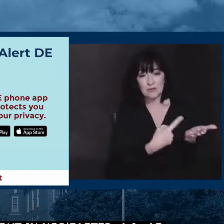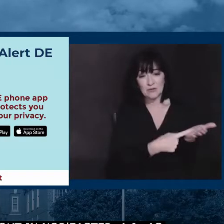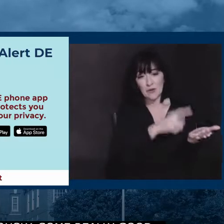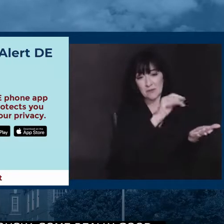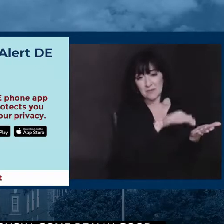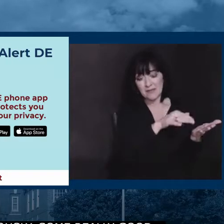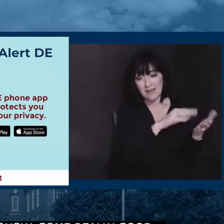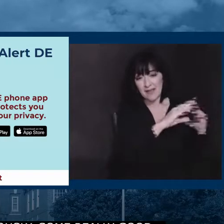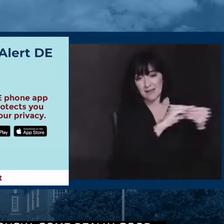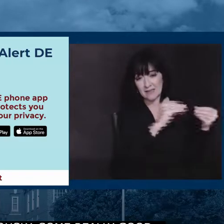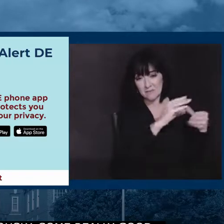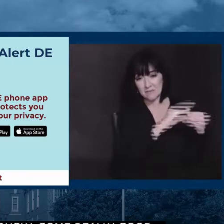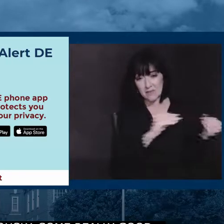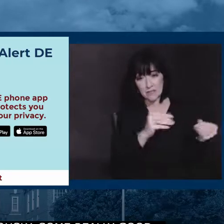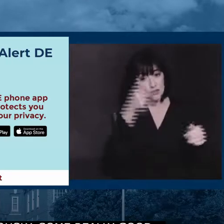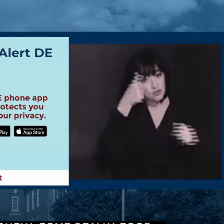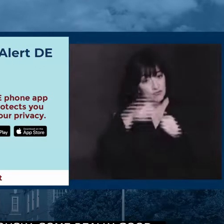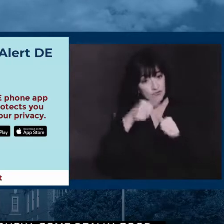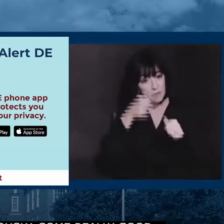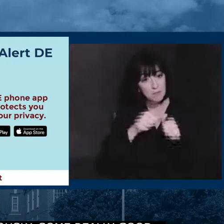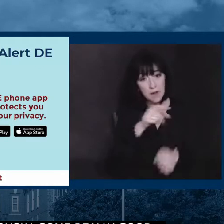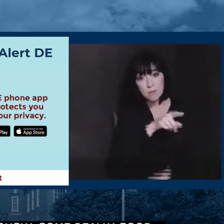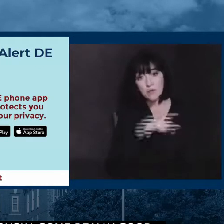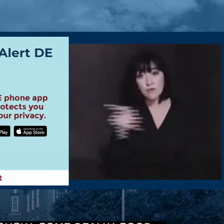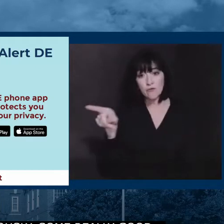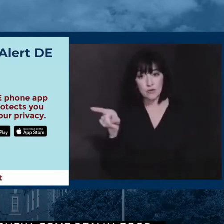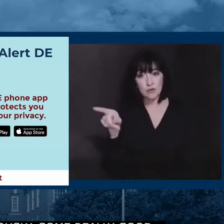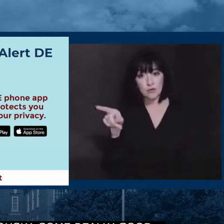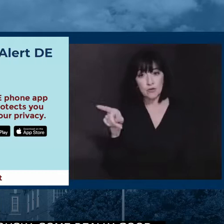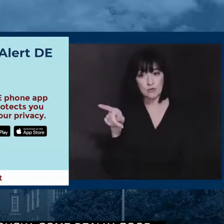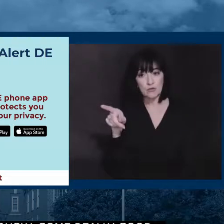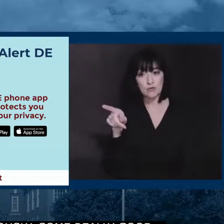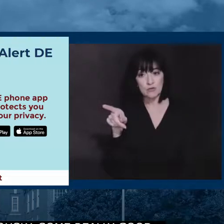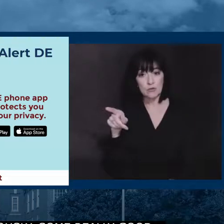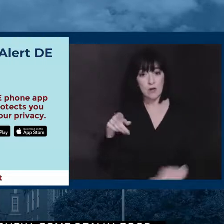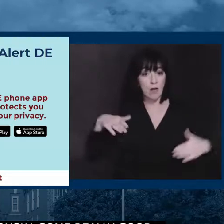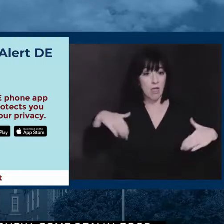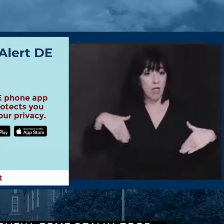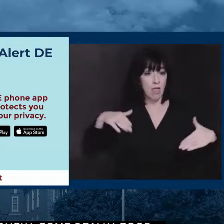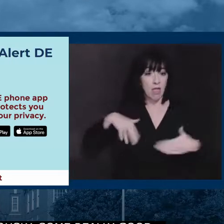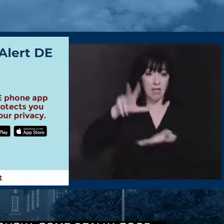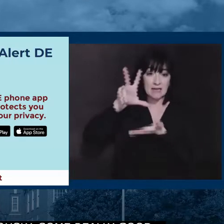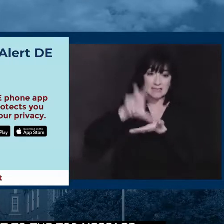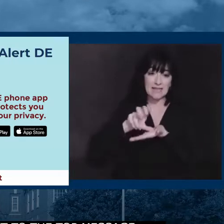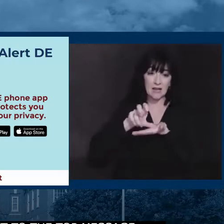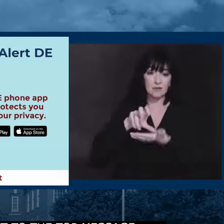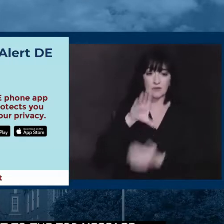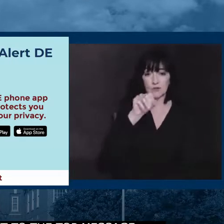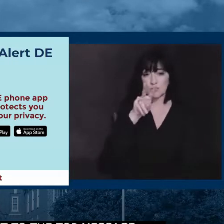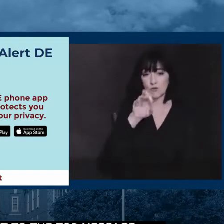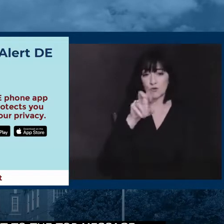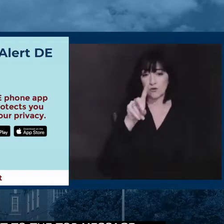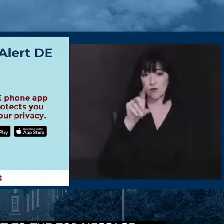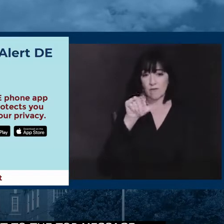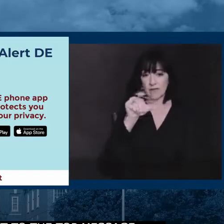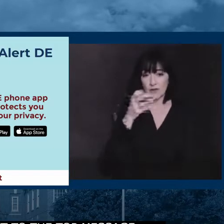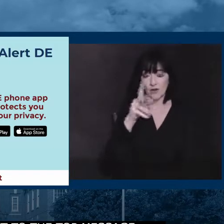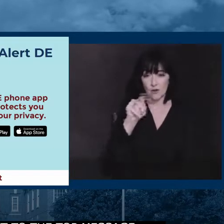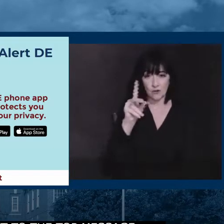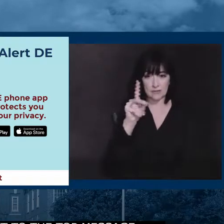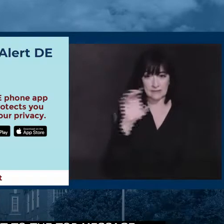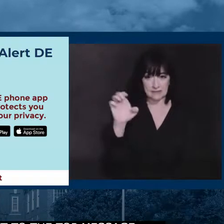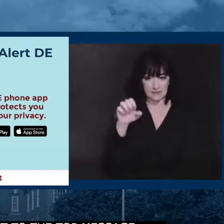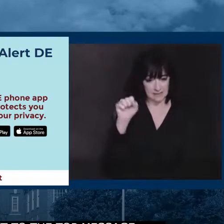lines, remember, for those of you who have not downloaded COVID Alert DE, an app that goes on